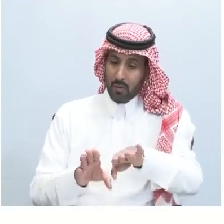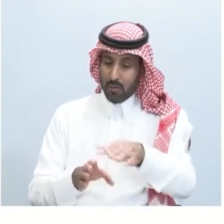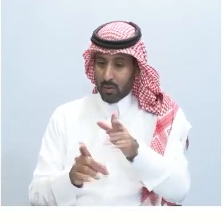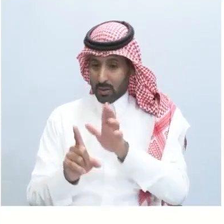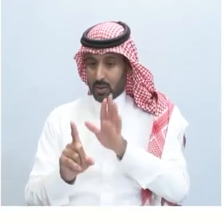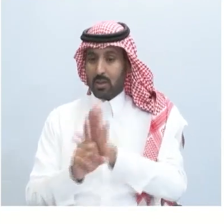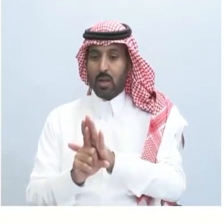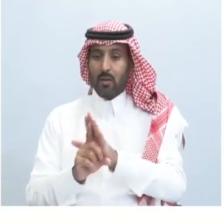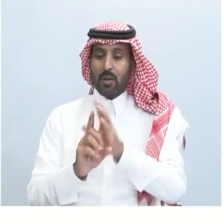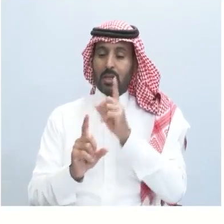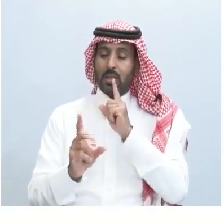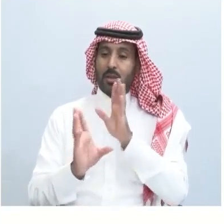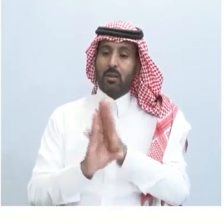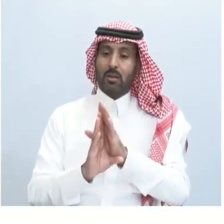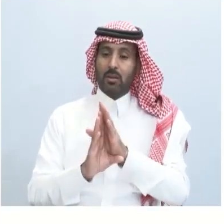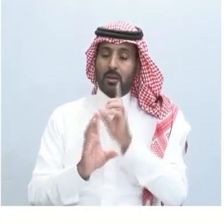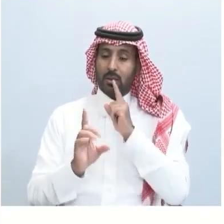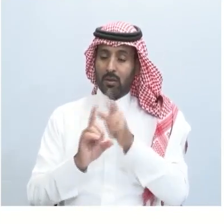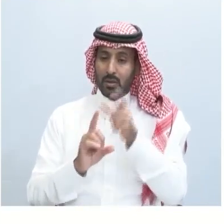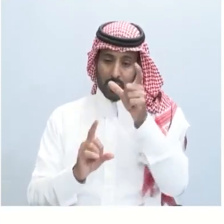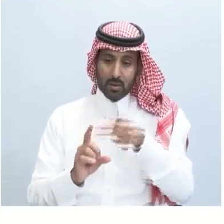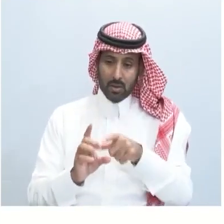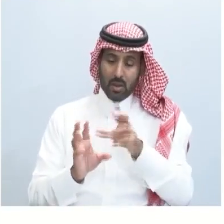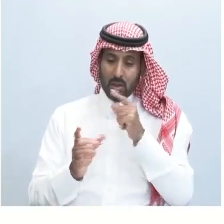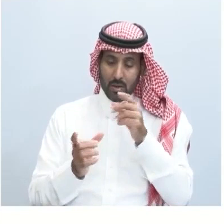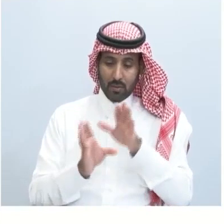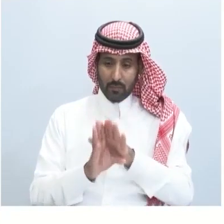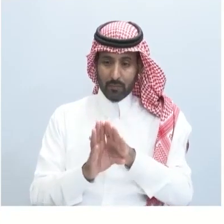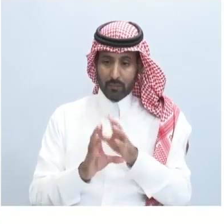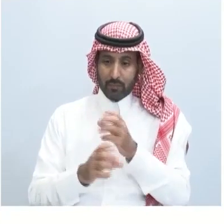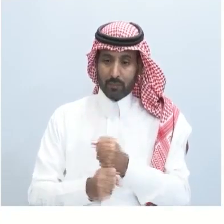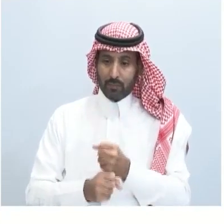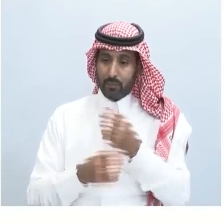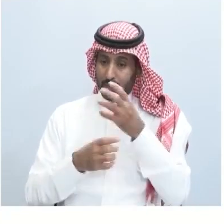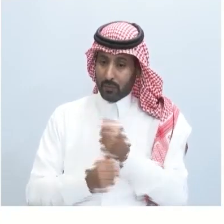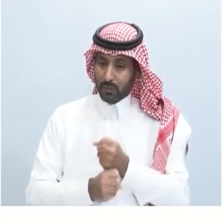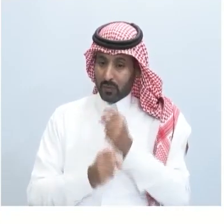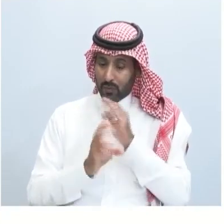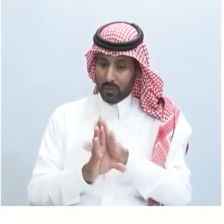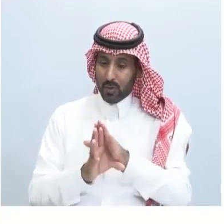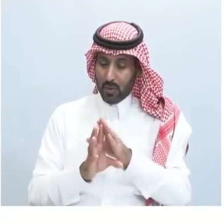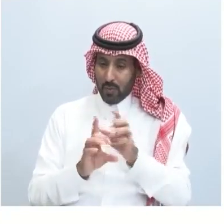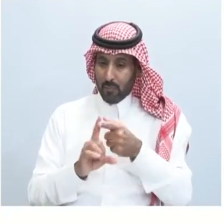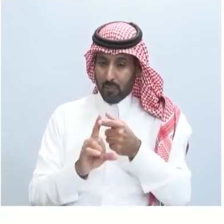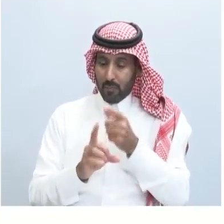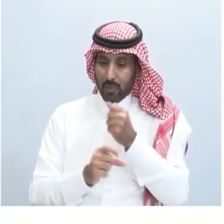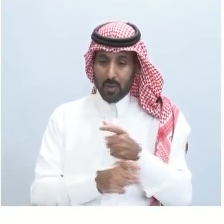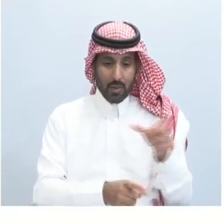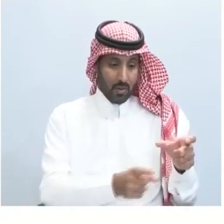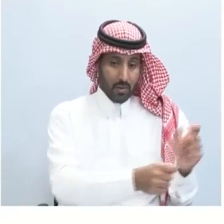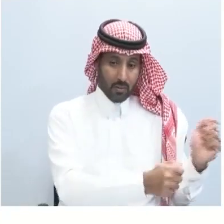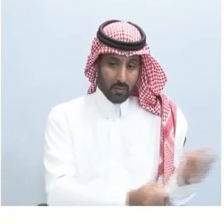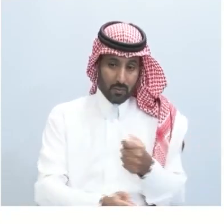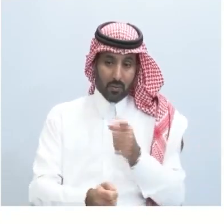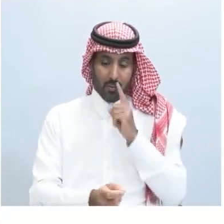in the defensive zone. They may redirect it with any other part of their body, but not kick it. You